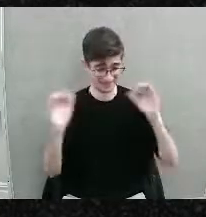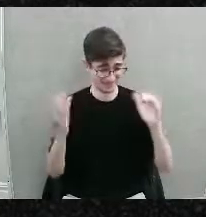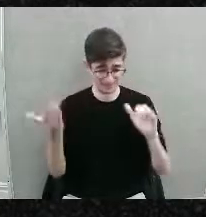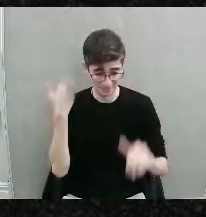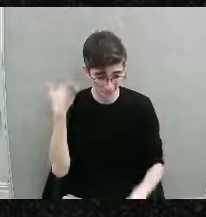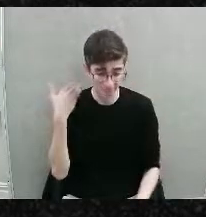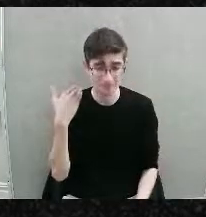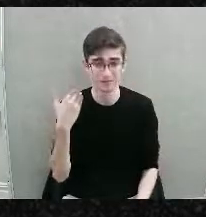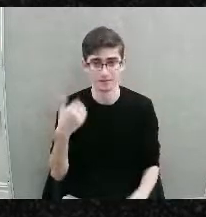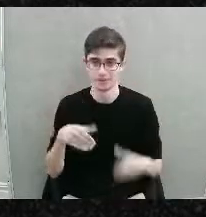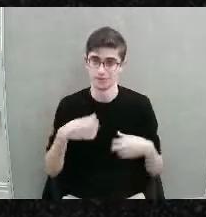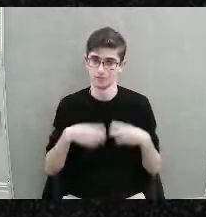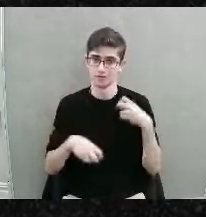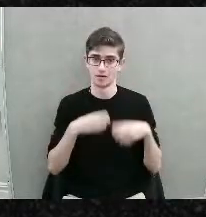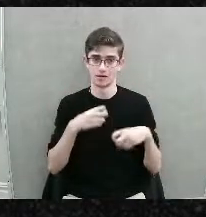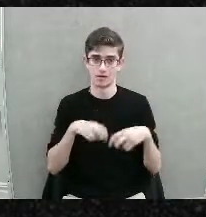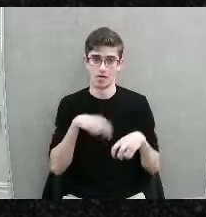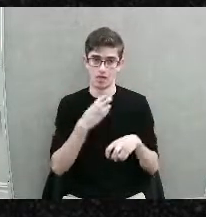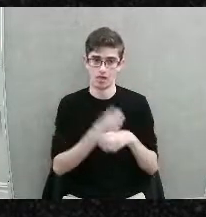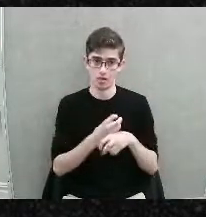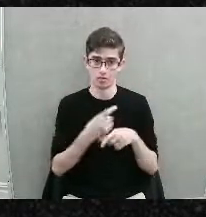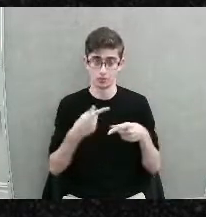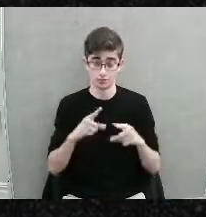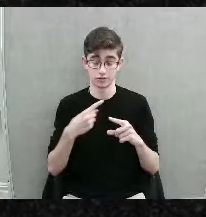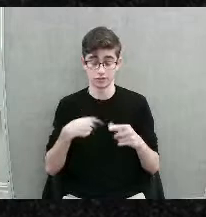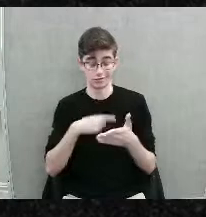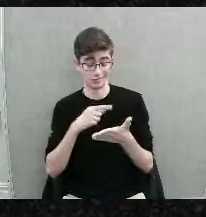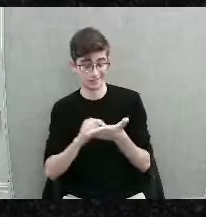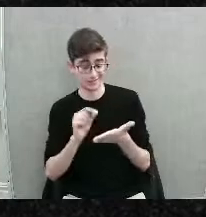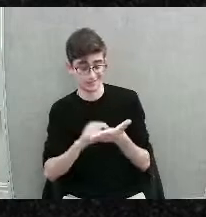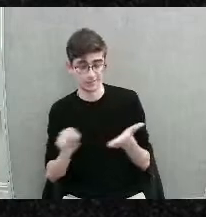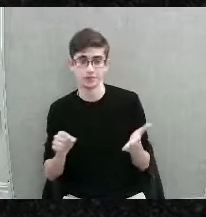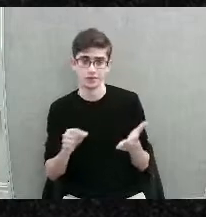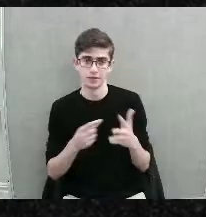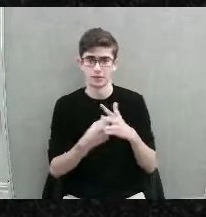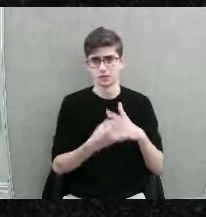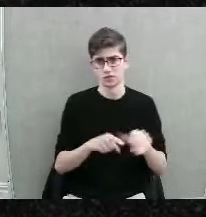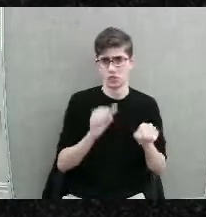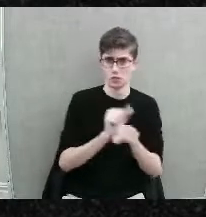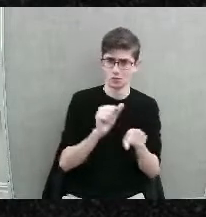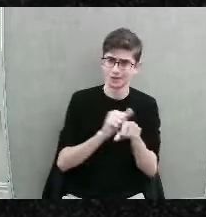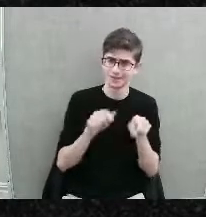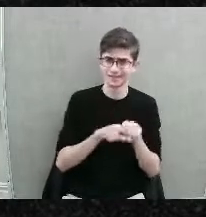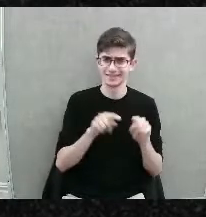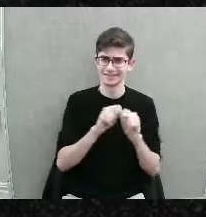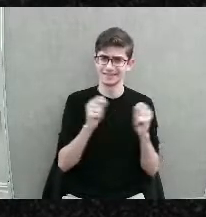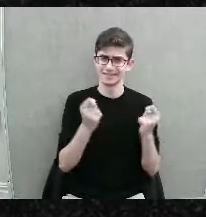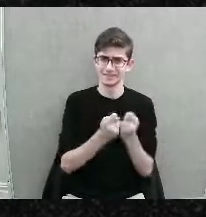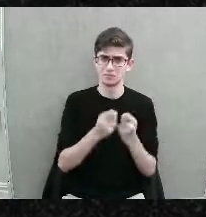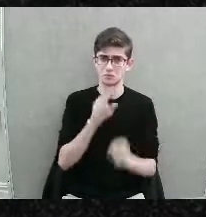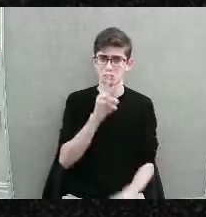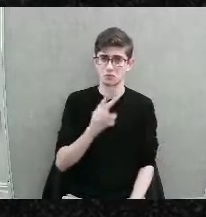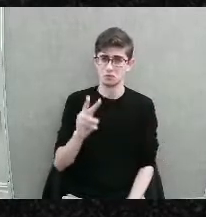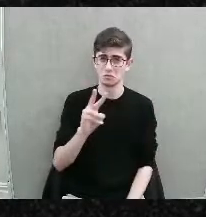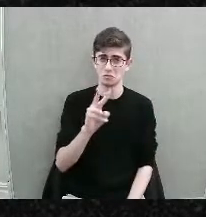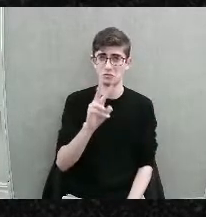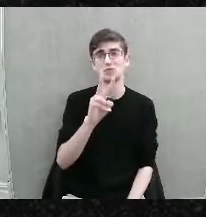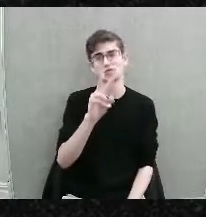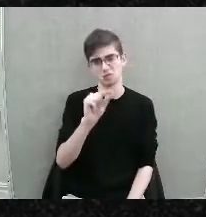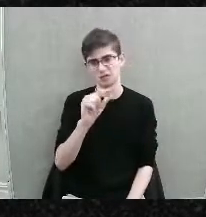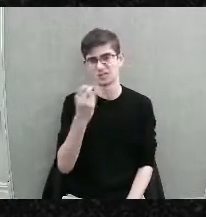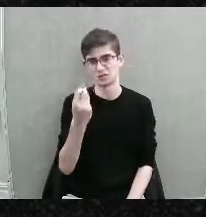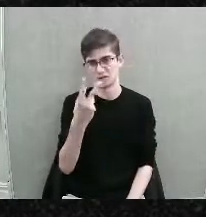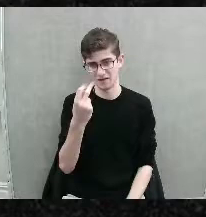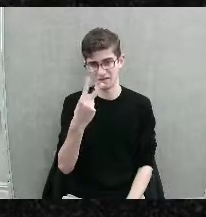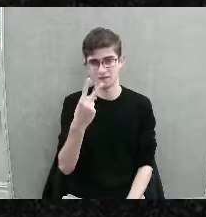particularly vexing one for us over the course of the many years of our writing, right? So we began our work as a research collective in 2012.